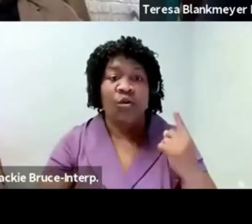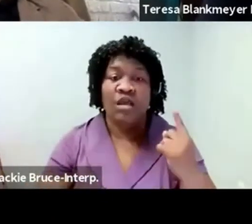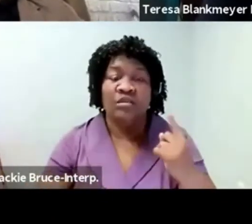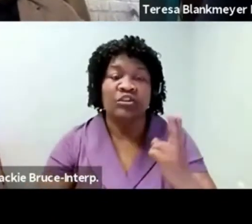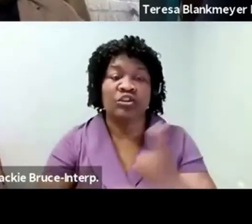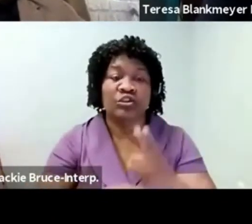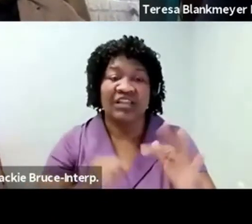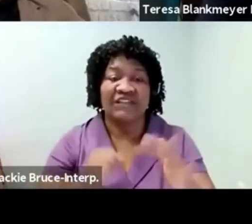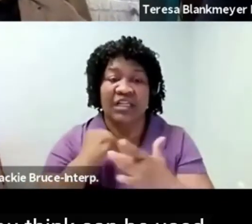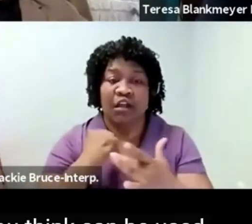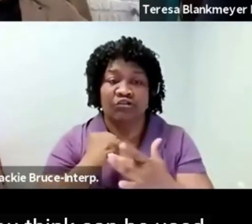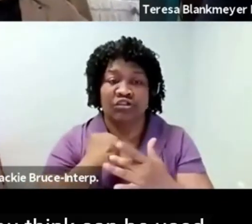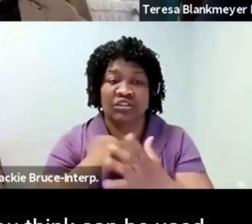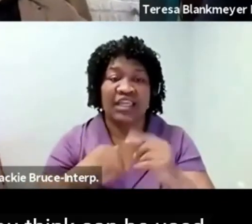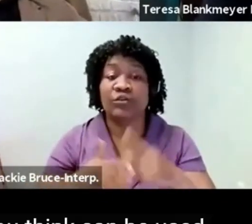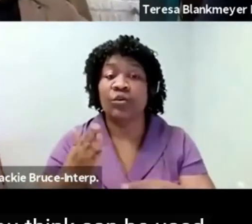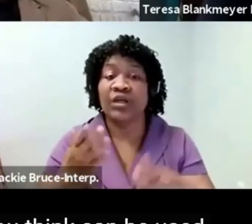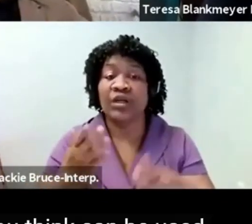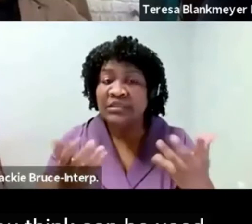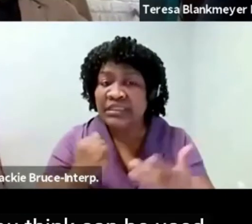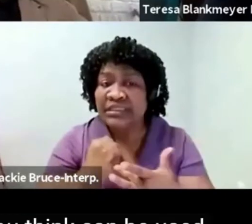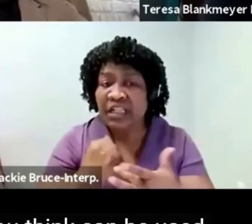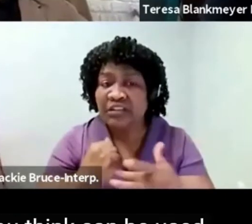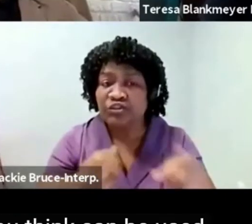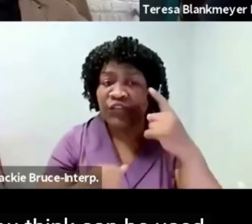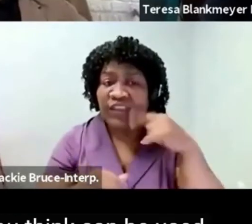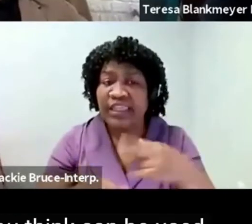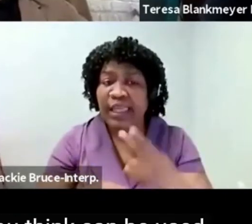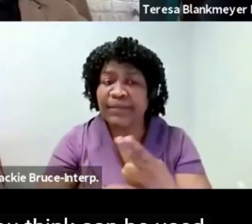of technologies, and to what extent technologies do you think can